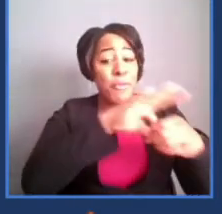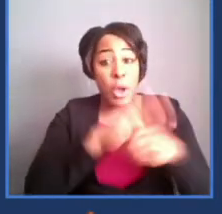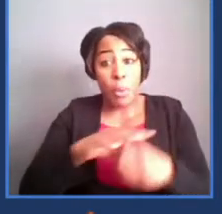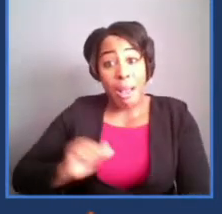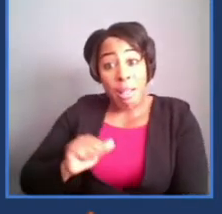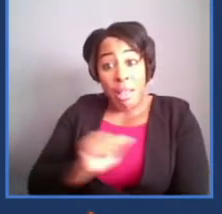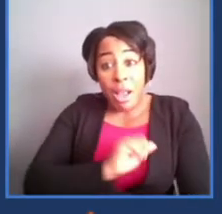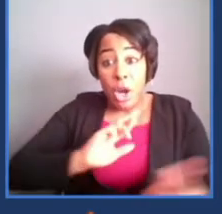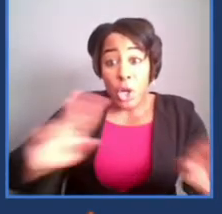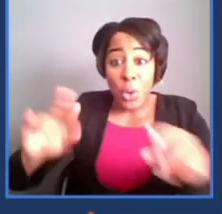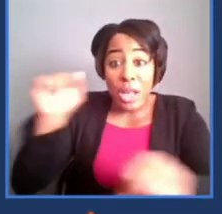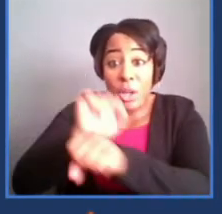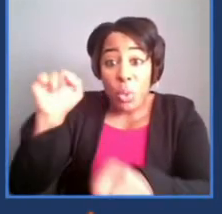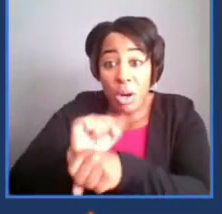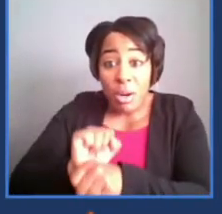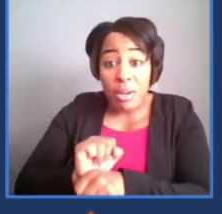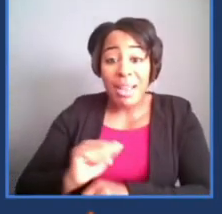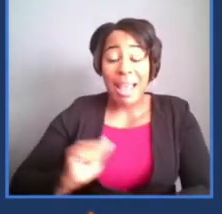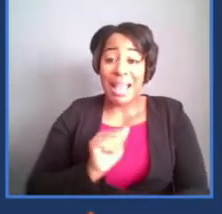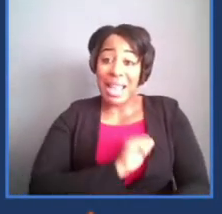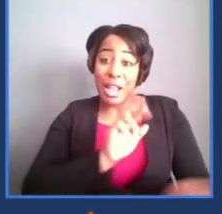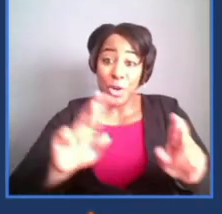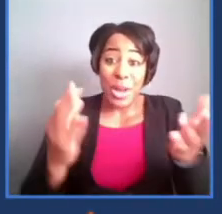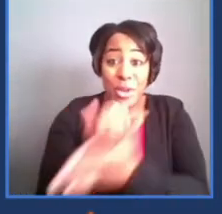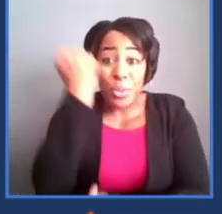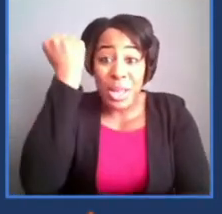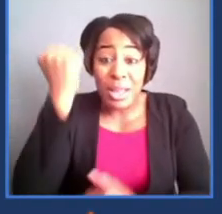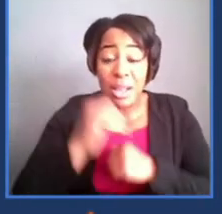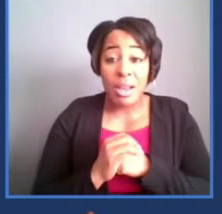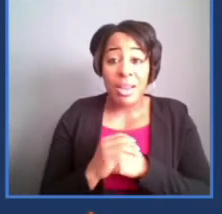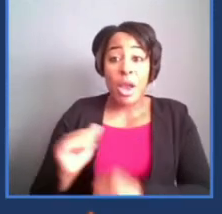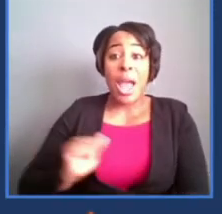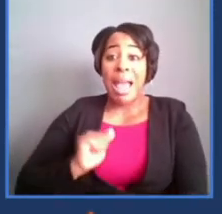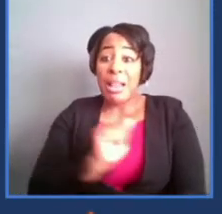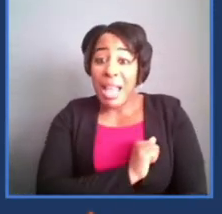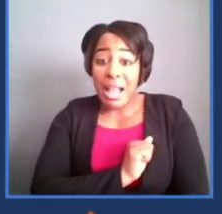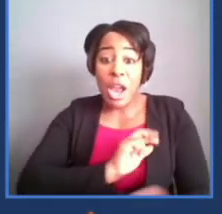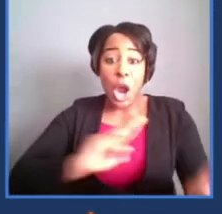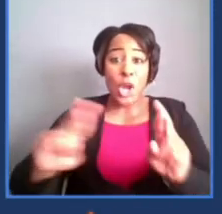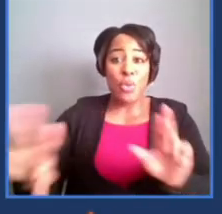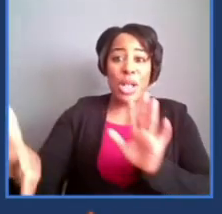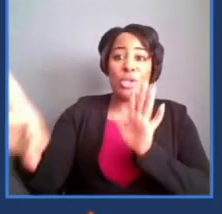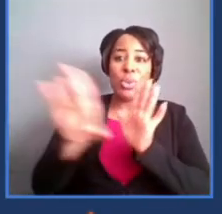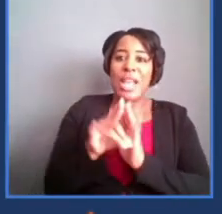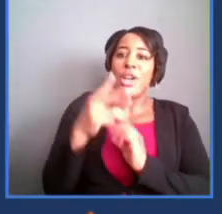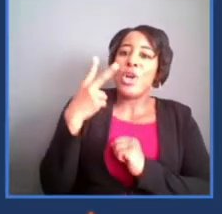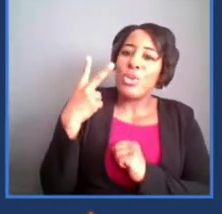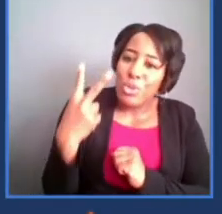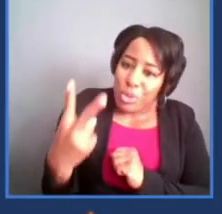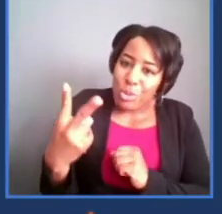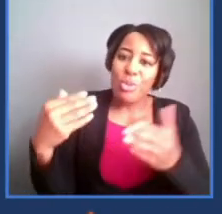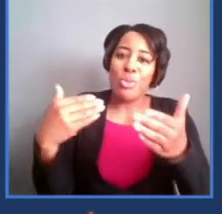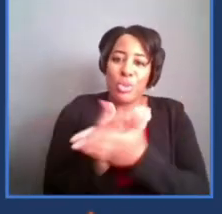Atlanta, are you ready to win? Atlanta, are you ready to elect 2 new United States senators?